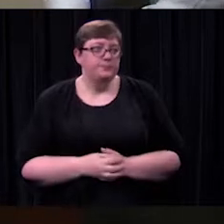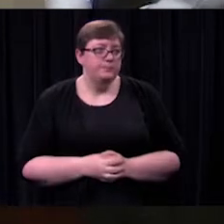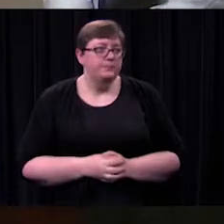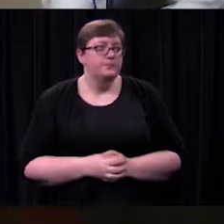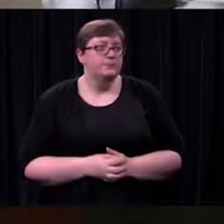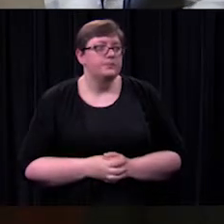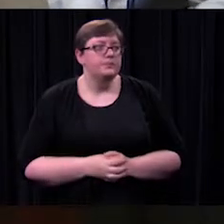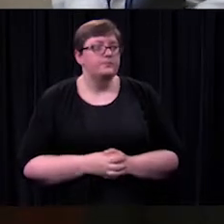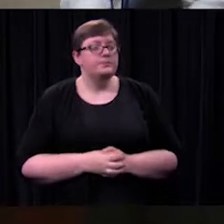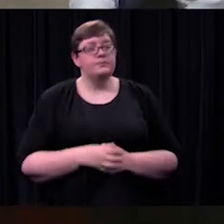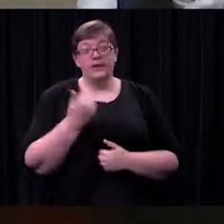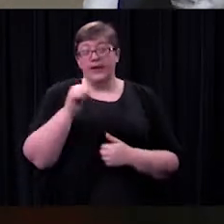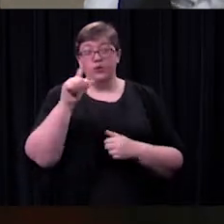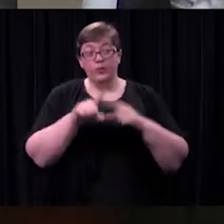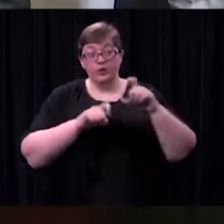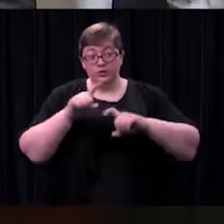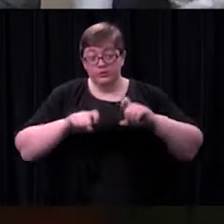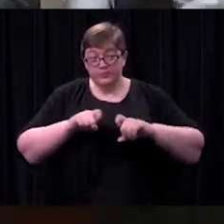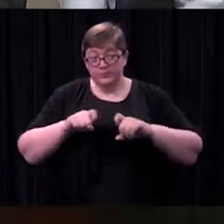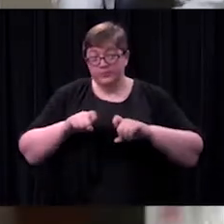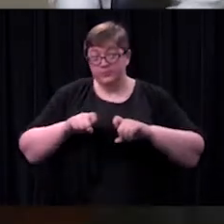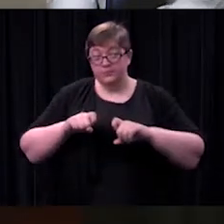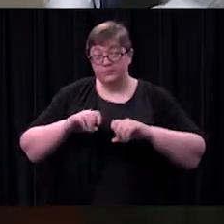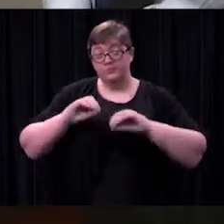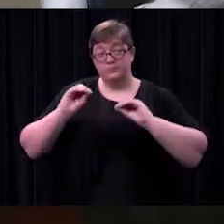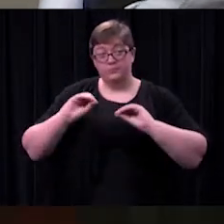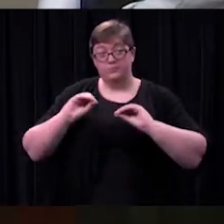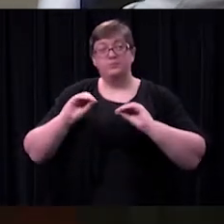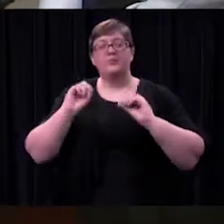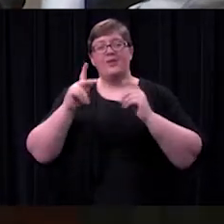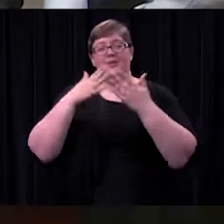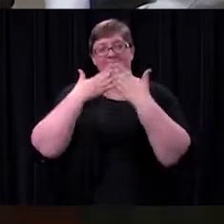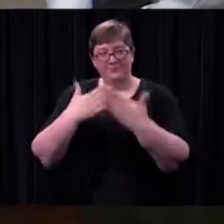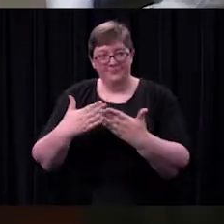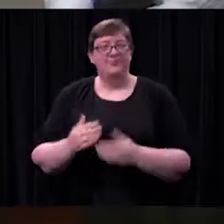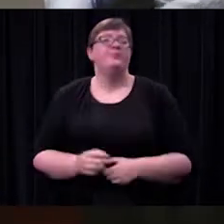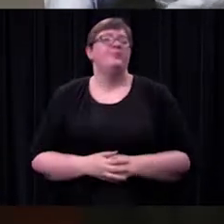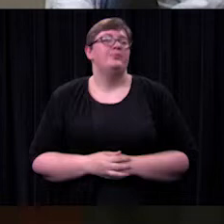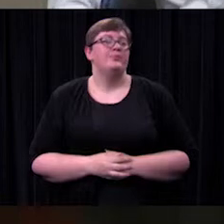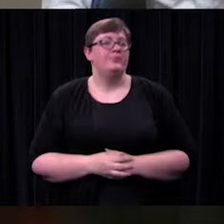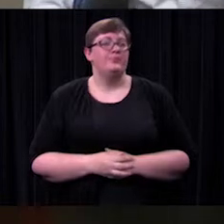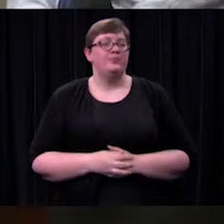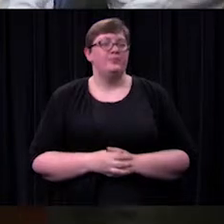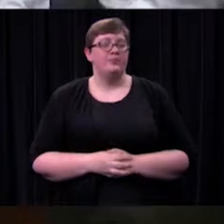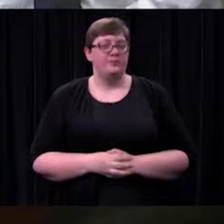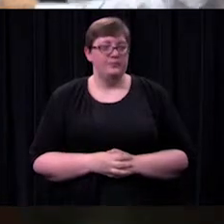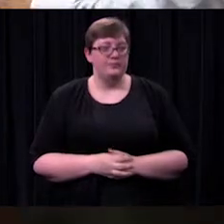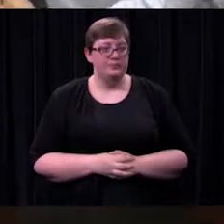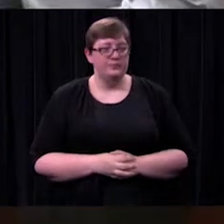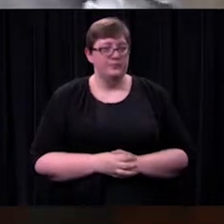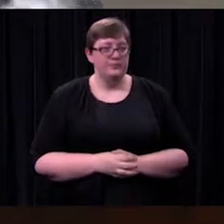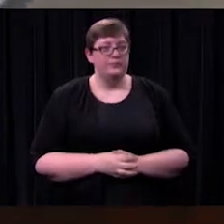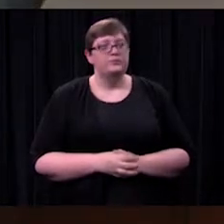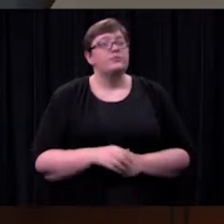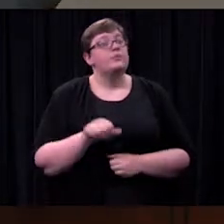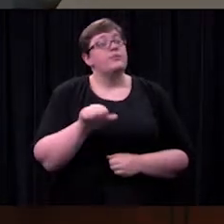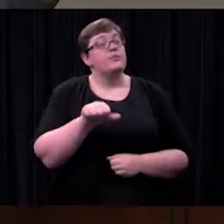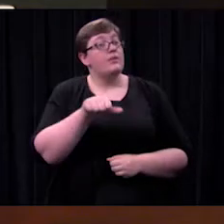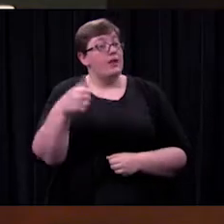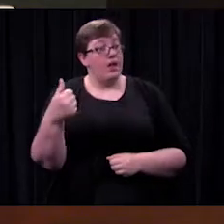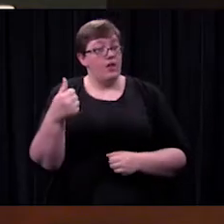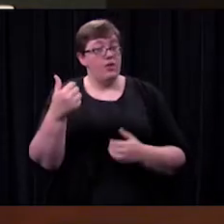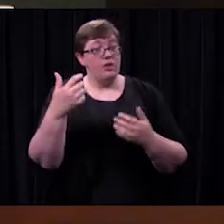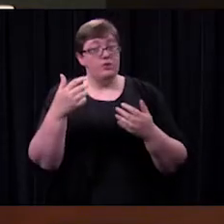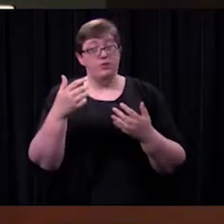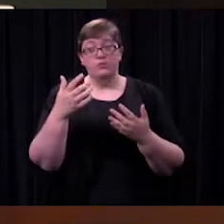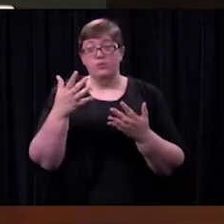Any other questions? All right. Thank you. Thank you. Thank you, gentlemen. Does anyone else have